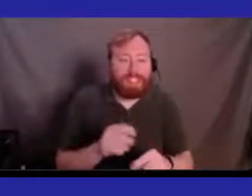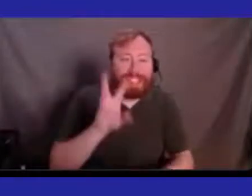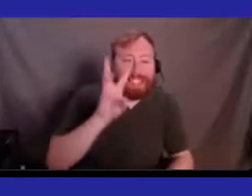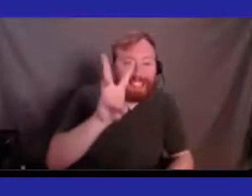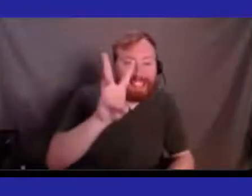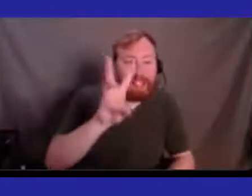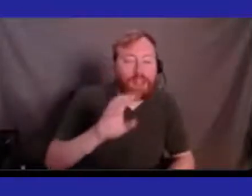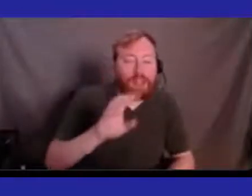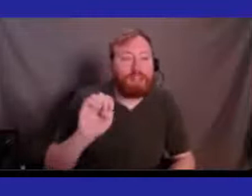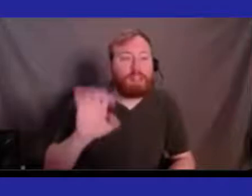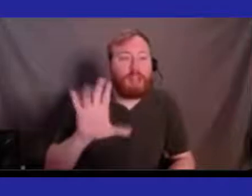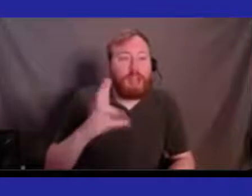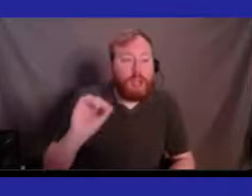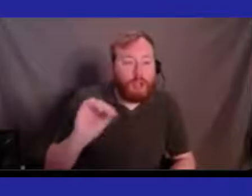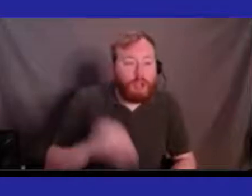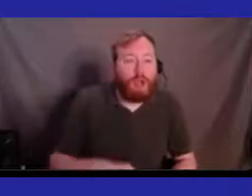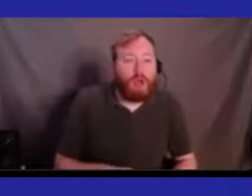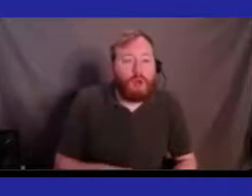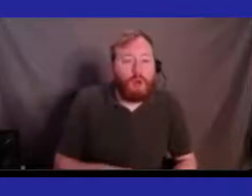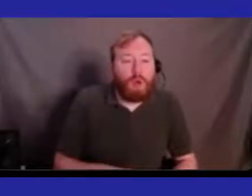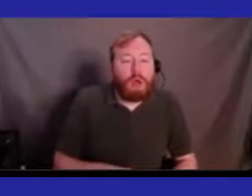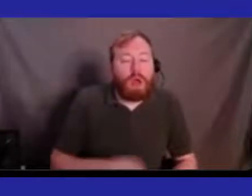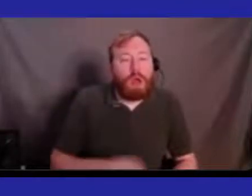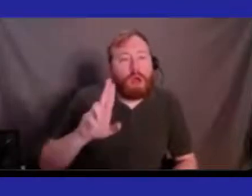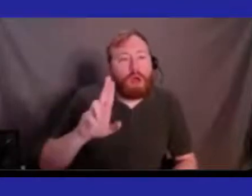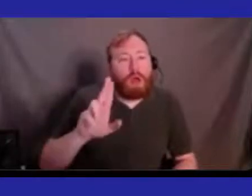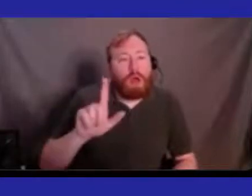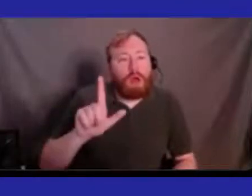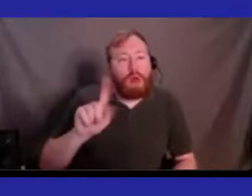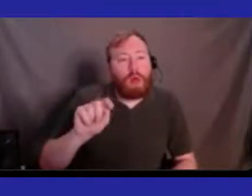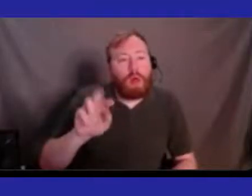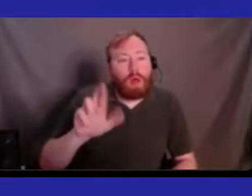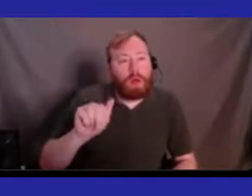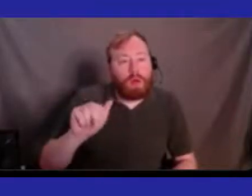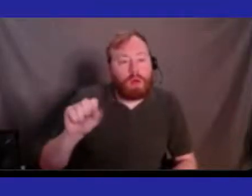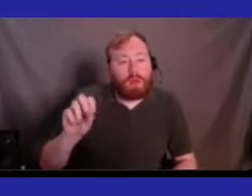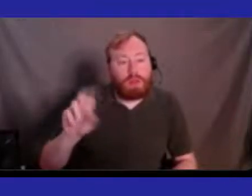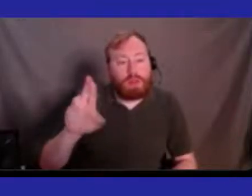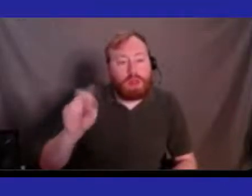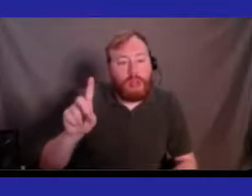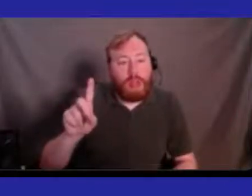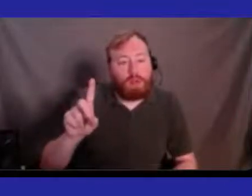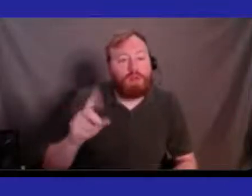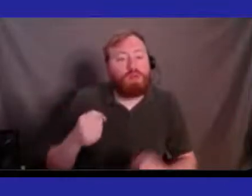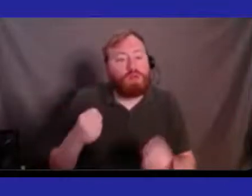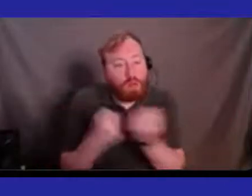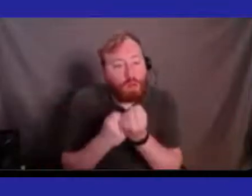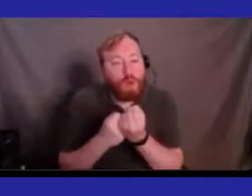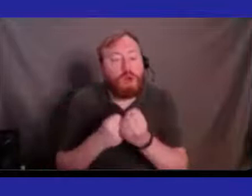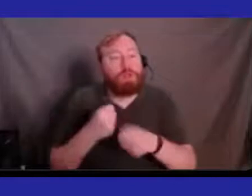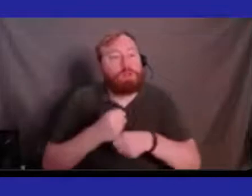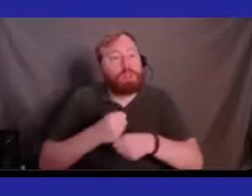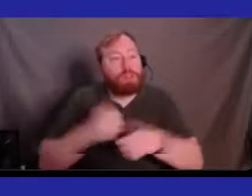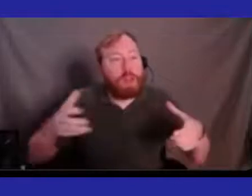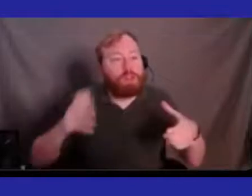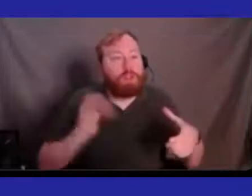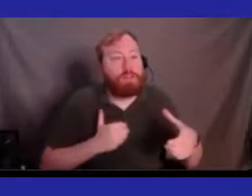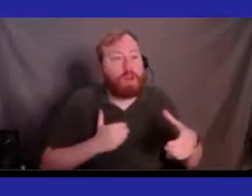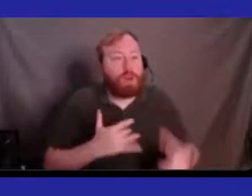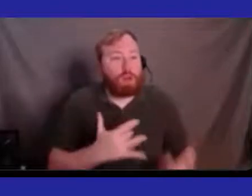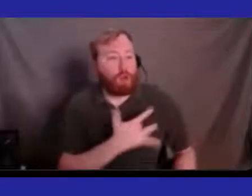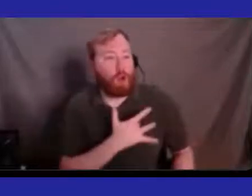to support the expansion of our cardiac services, and to the members of